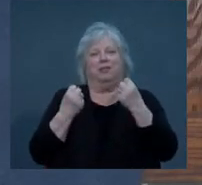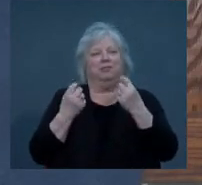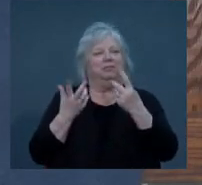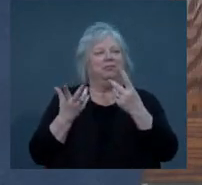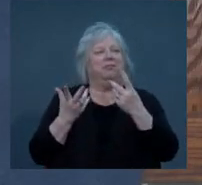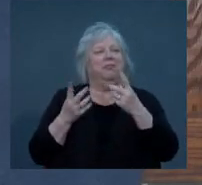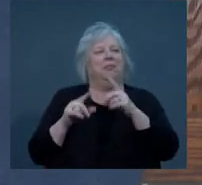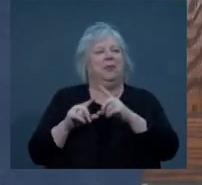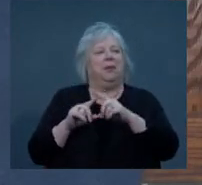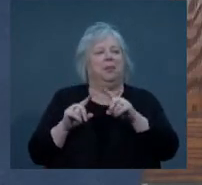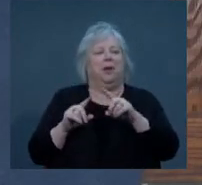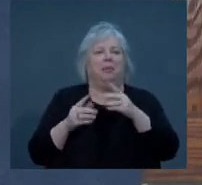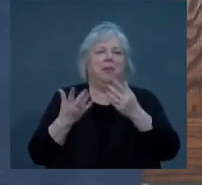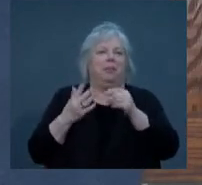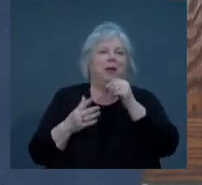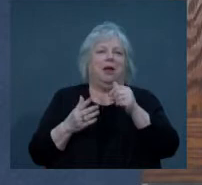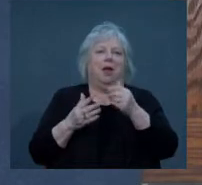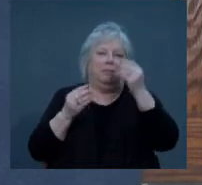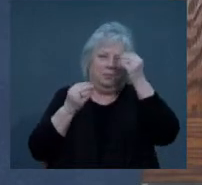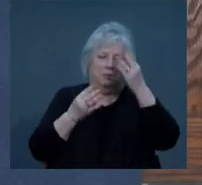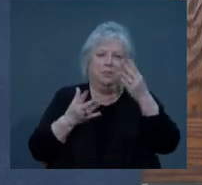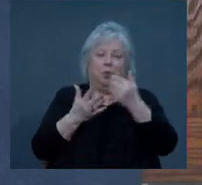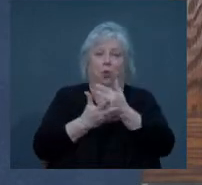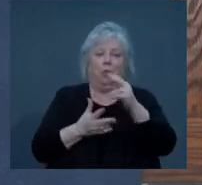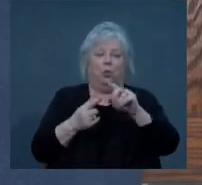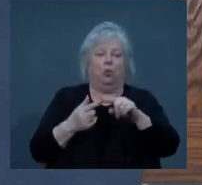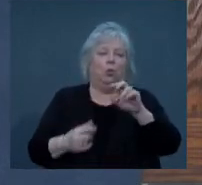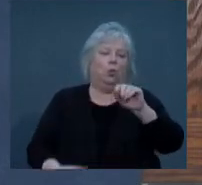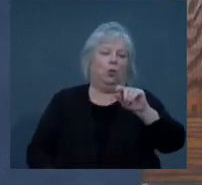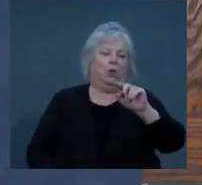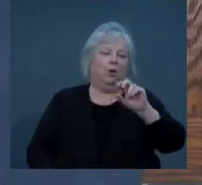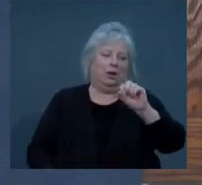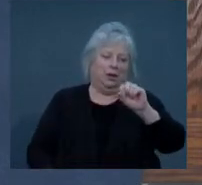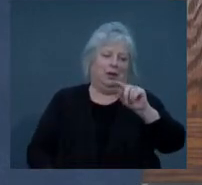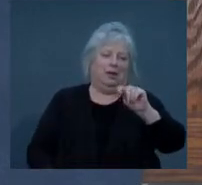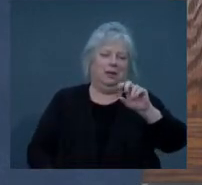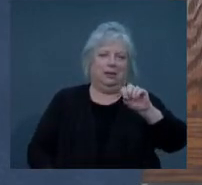to Stevens Inc., but it is possible to build